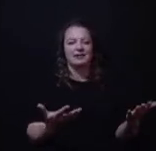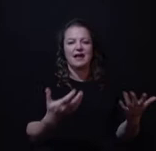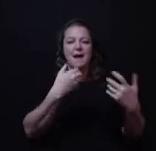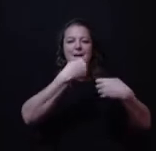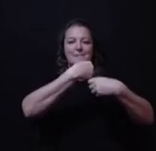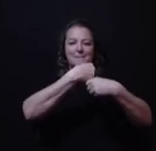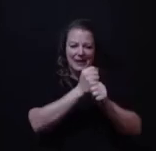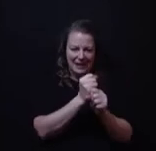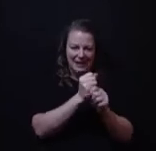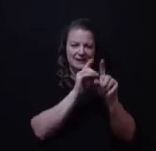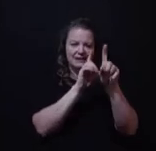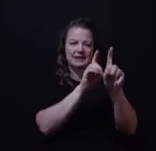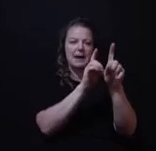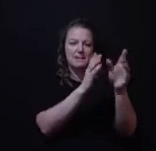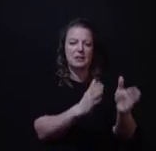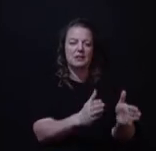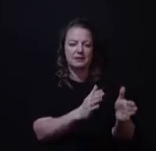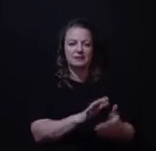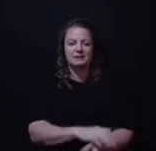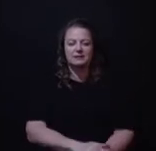Make disciples.